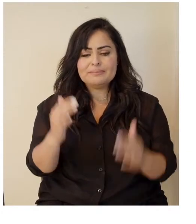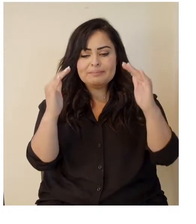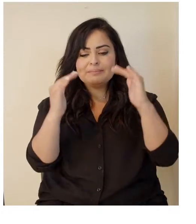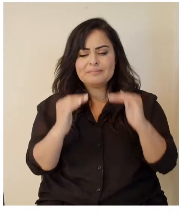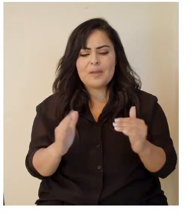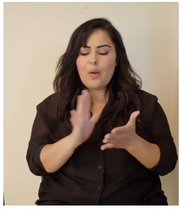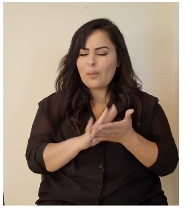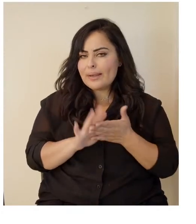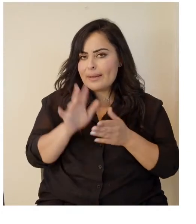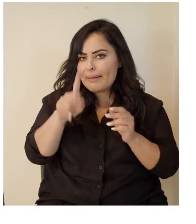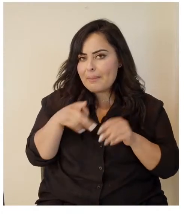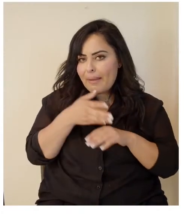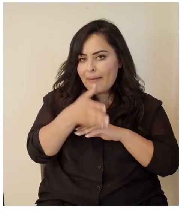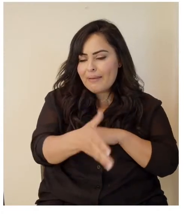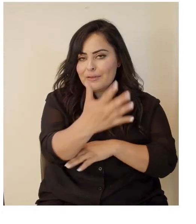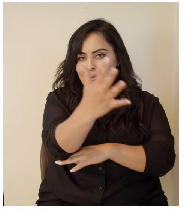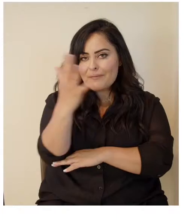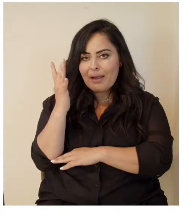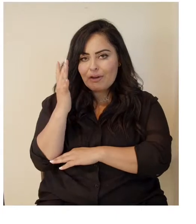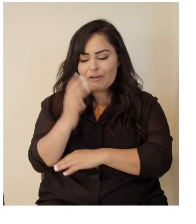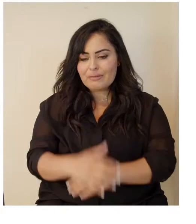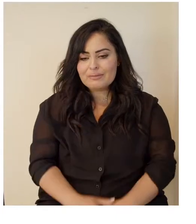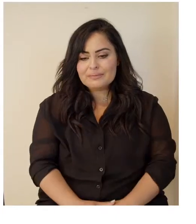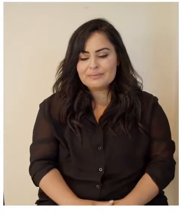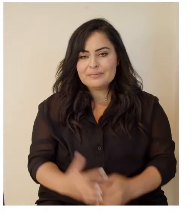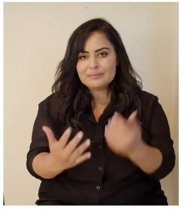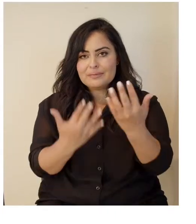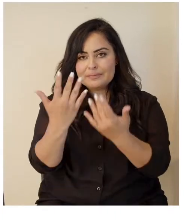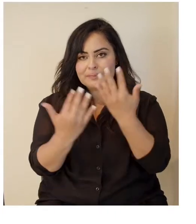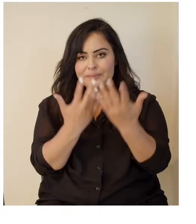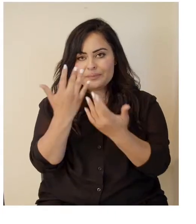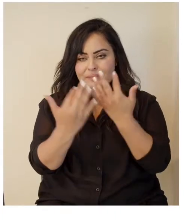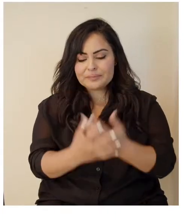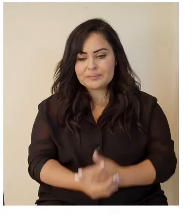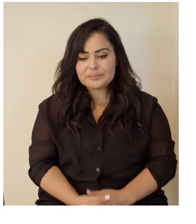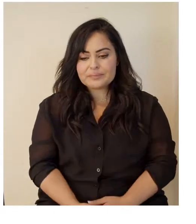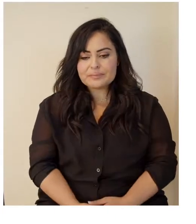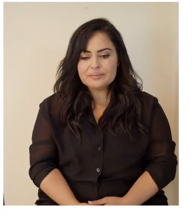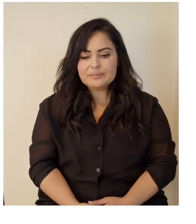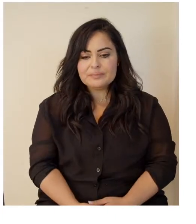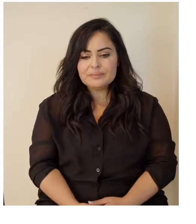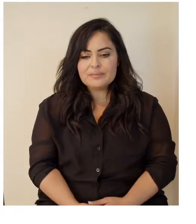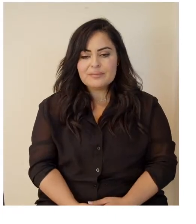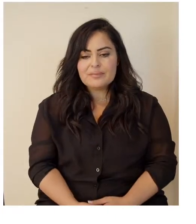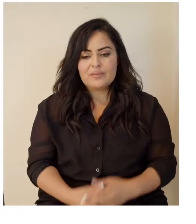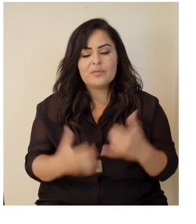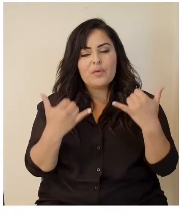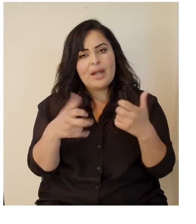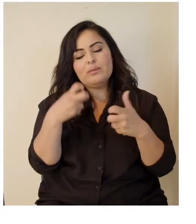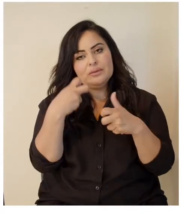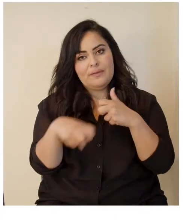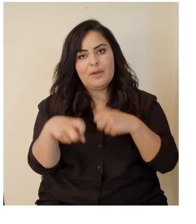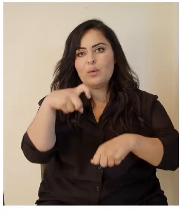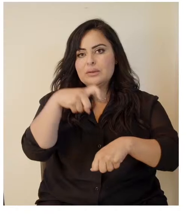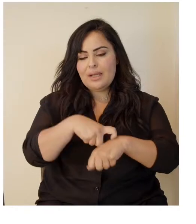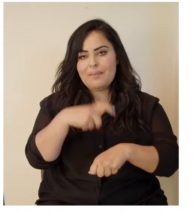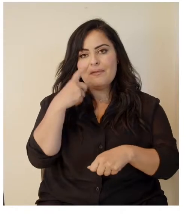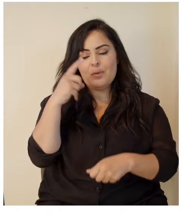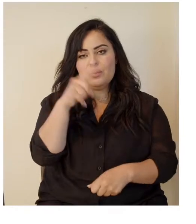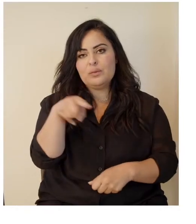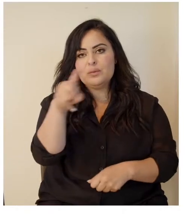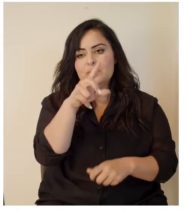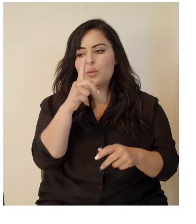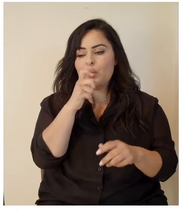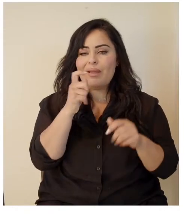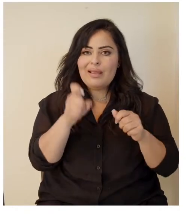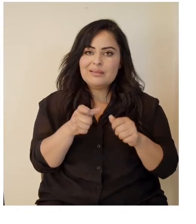the wildfire. Now, we completely understand, and this is a very difficult time for those who were